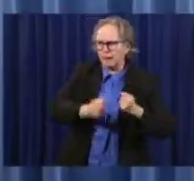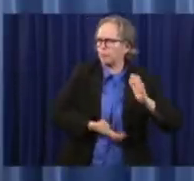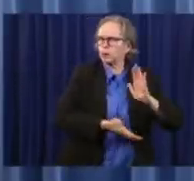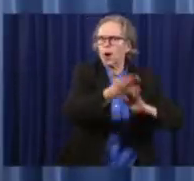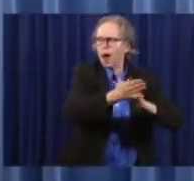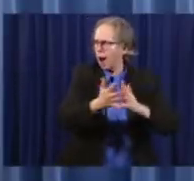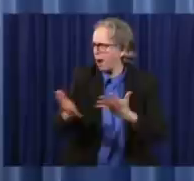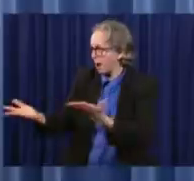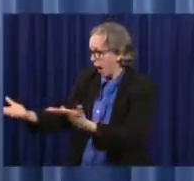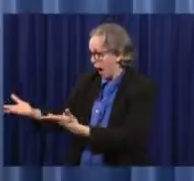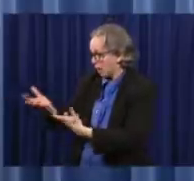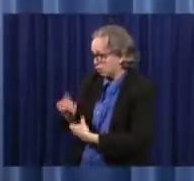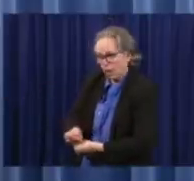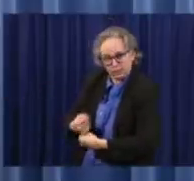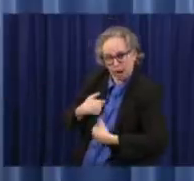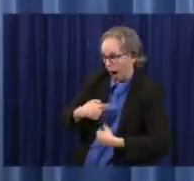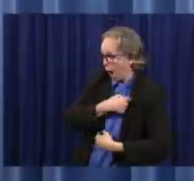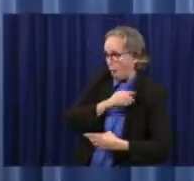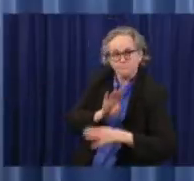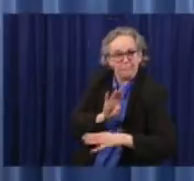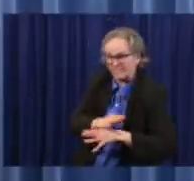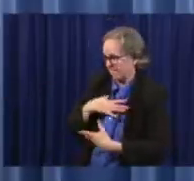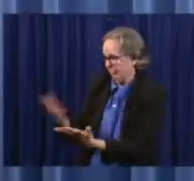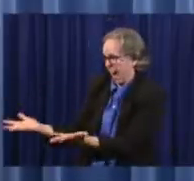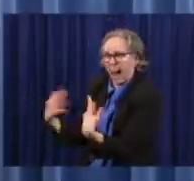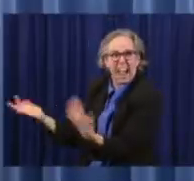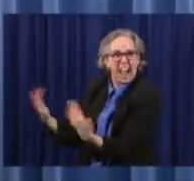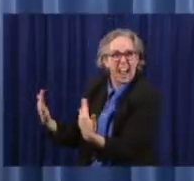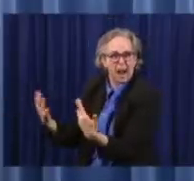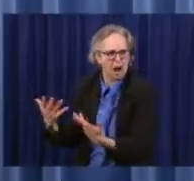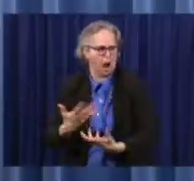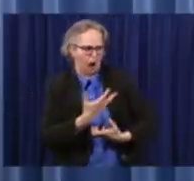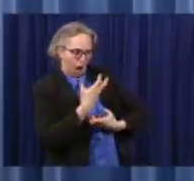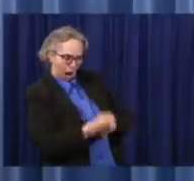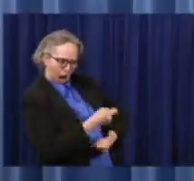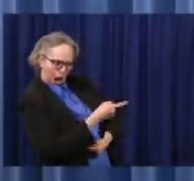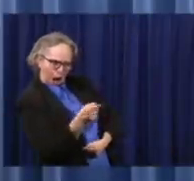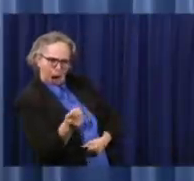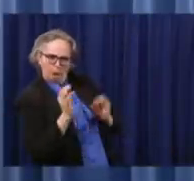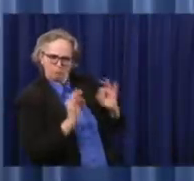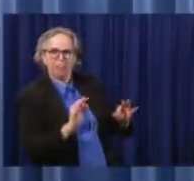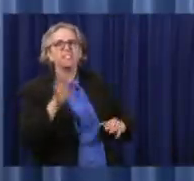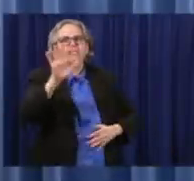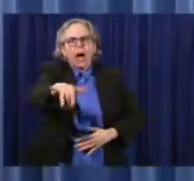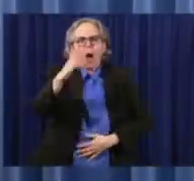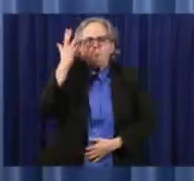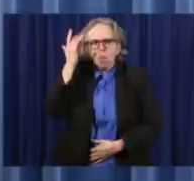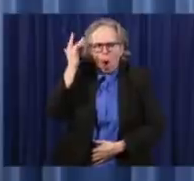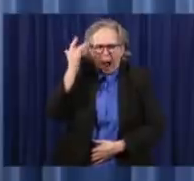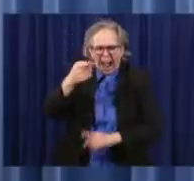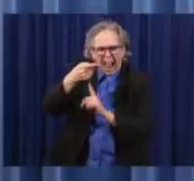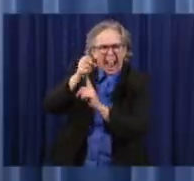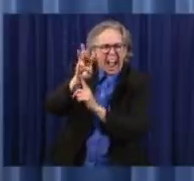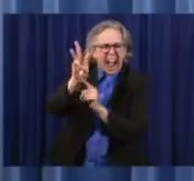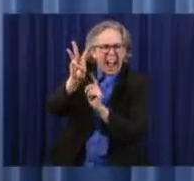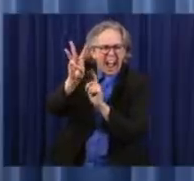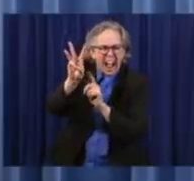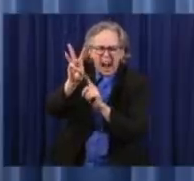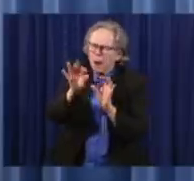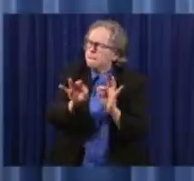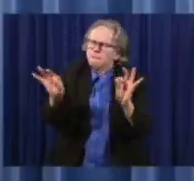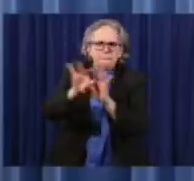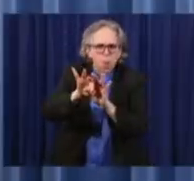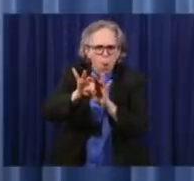it. And so the how of how we roll this out is so very, very important. We have to engender